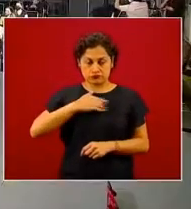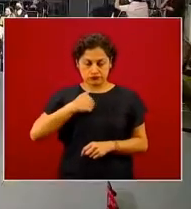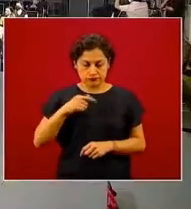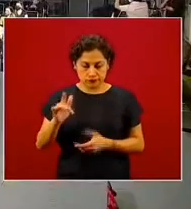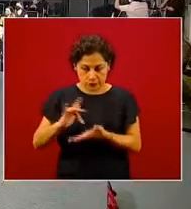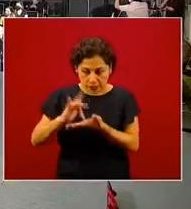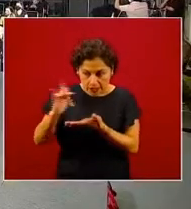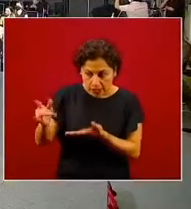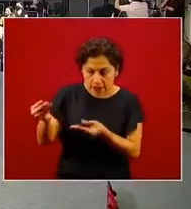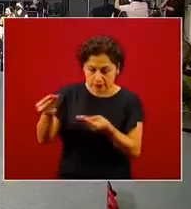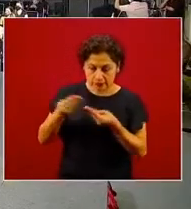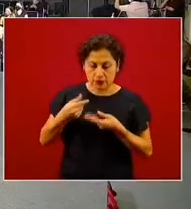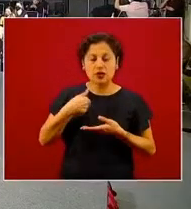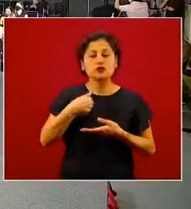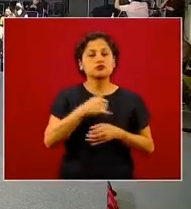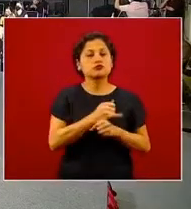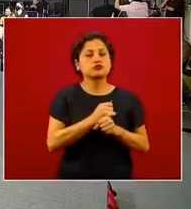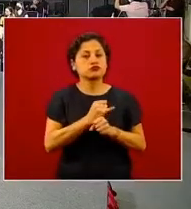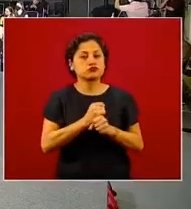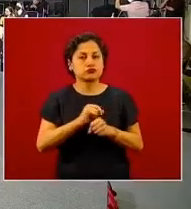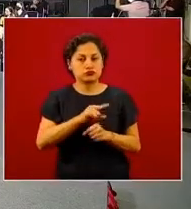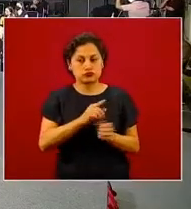will discuss it further.